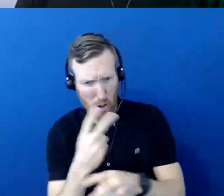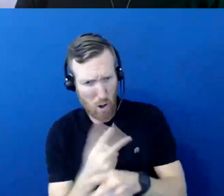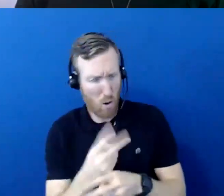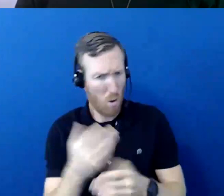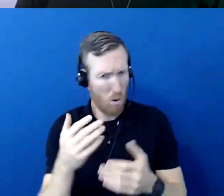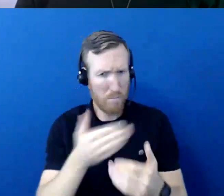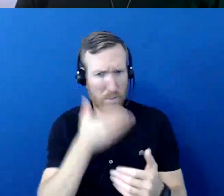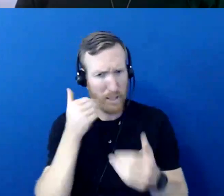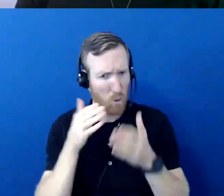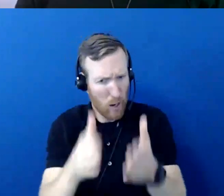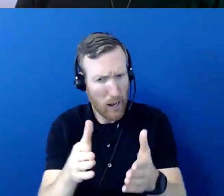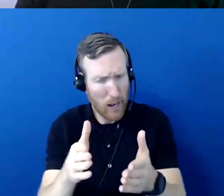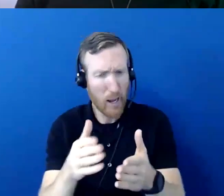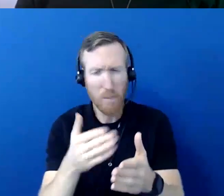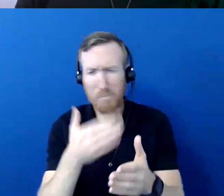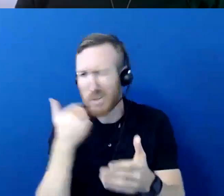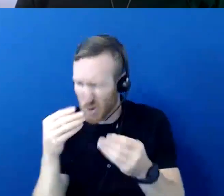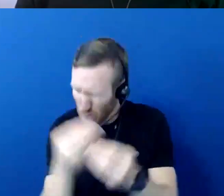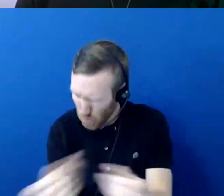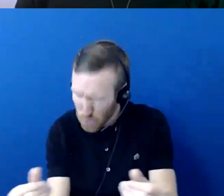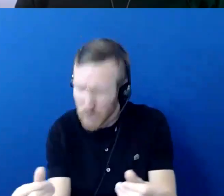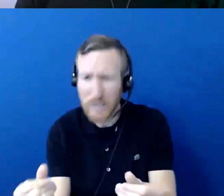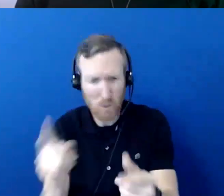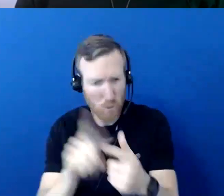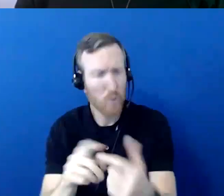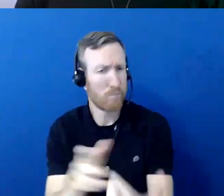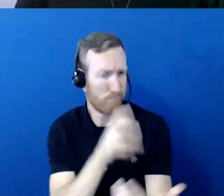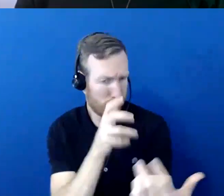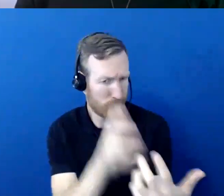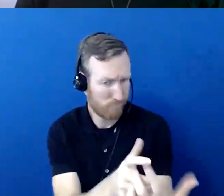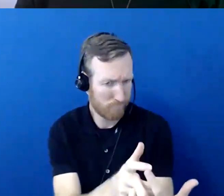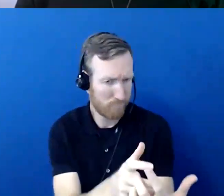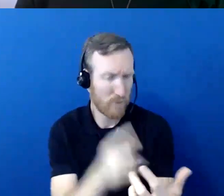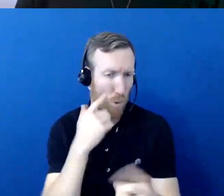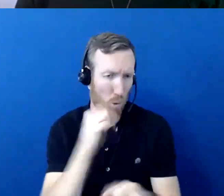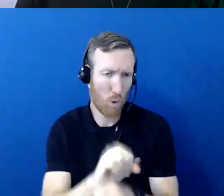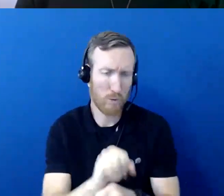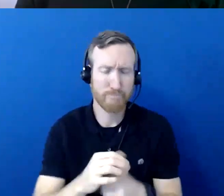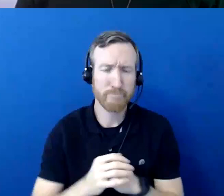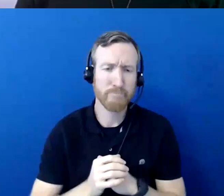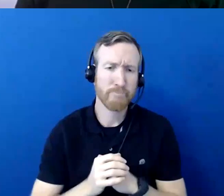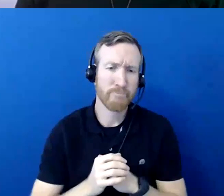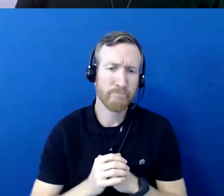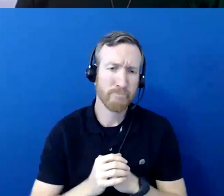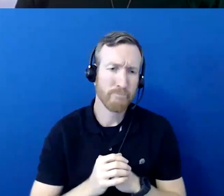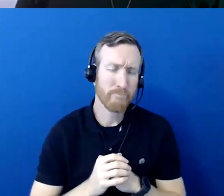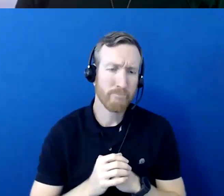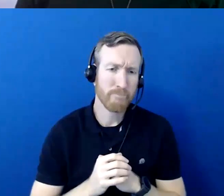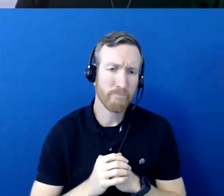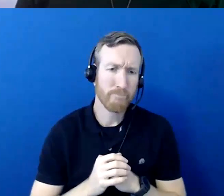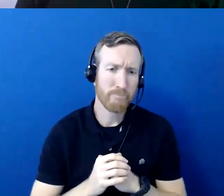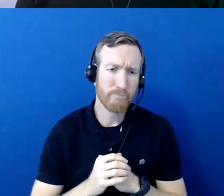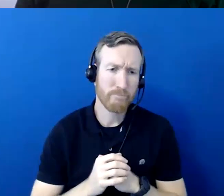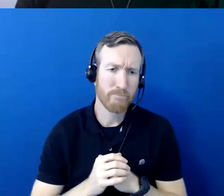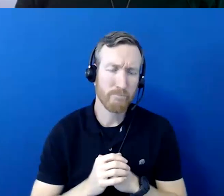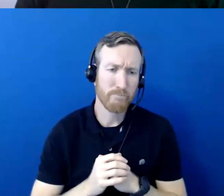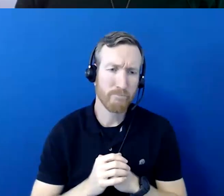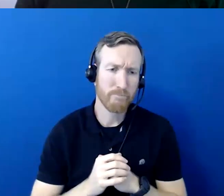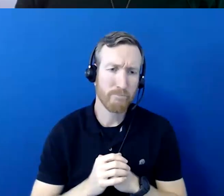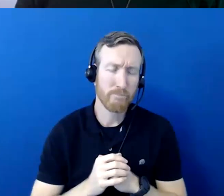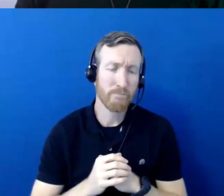best solutions for the employee at work. So if that's the case,